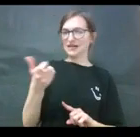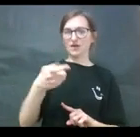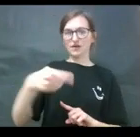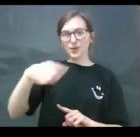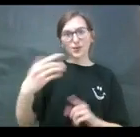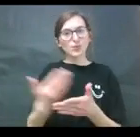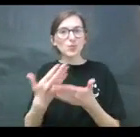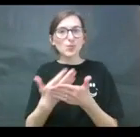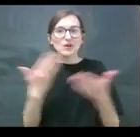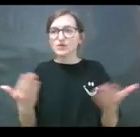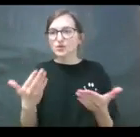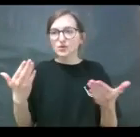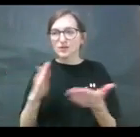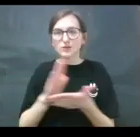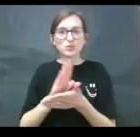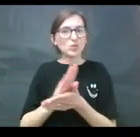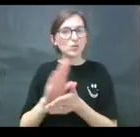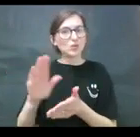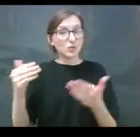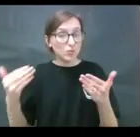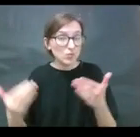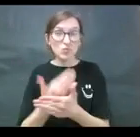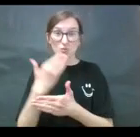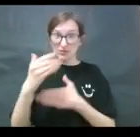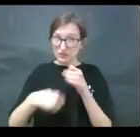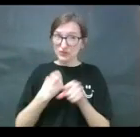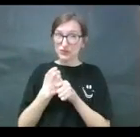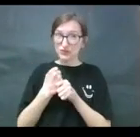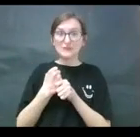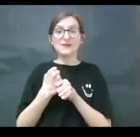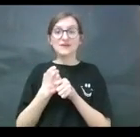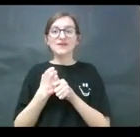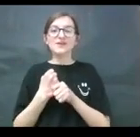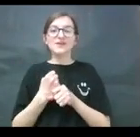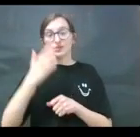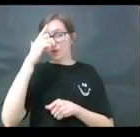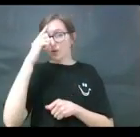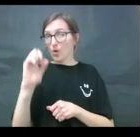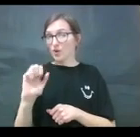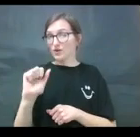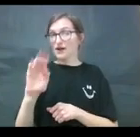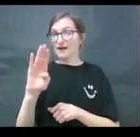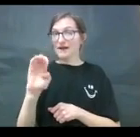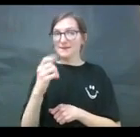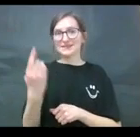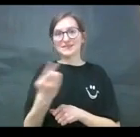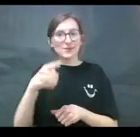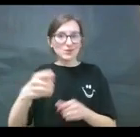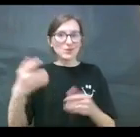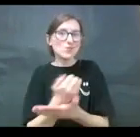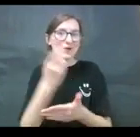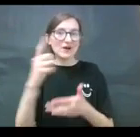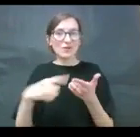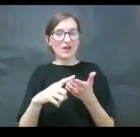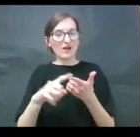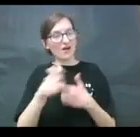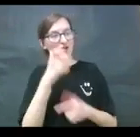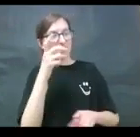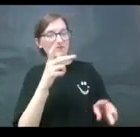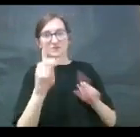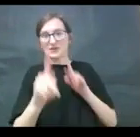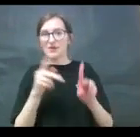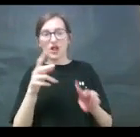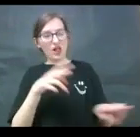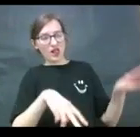all? Mm-hmm. Brand new this year? Yeah. So the Golden Abe Award is something you win when you think no one's paying attention. And